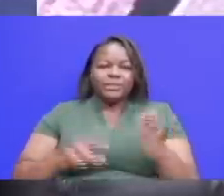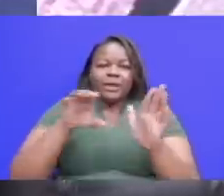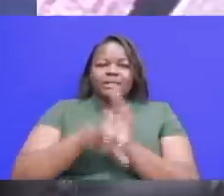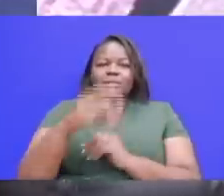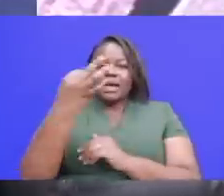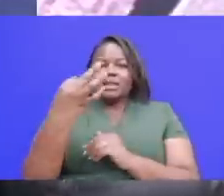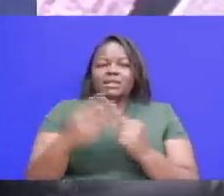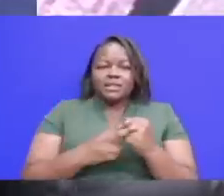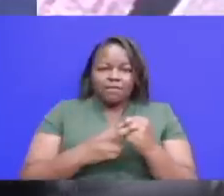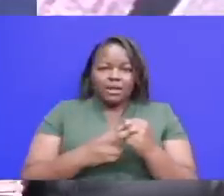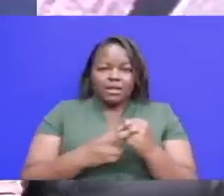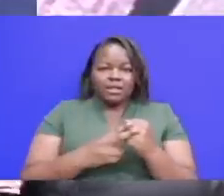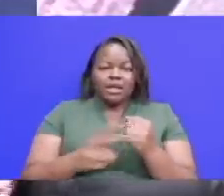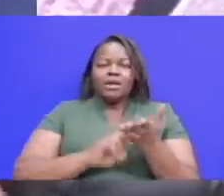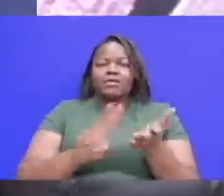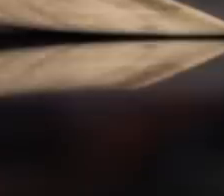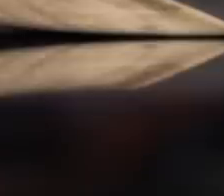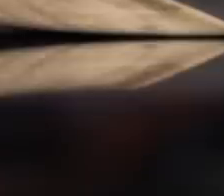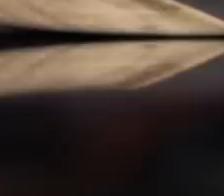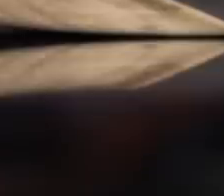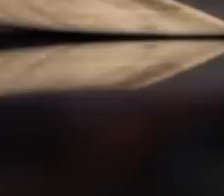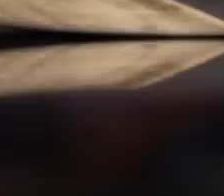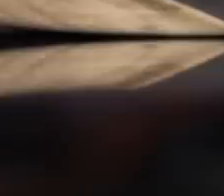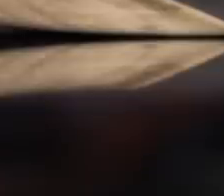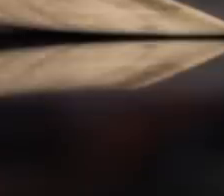37, our key text, verse 19. He says,